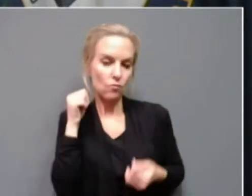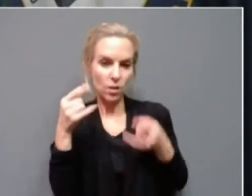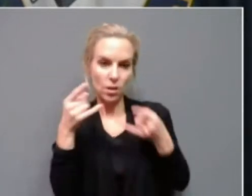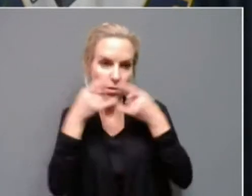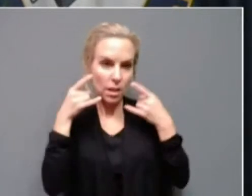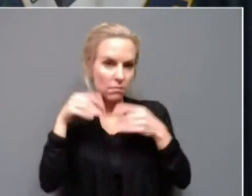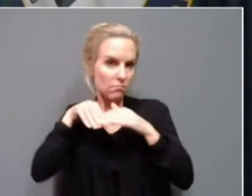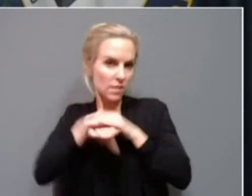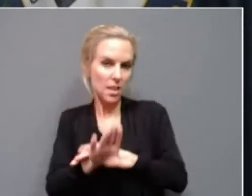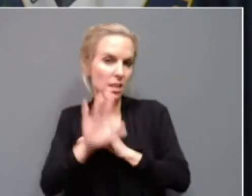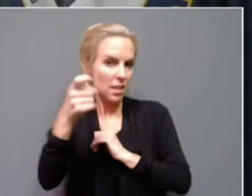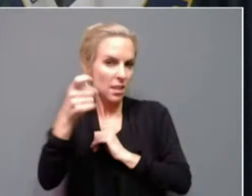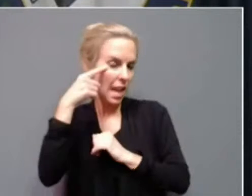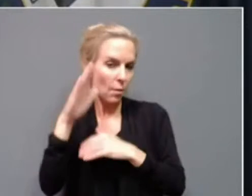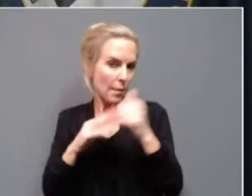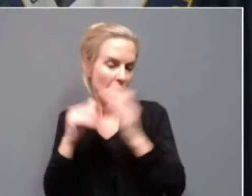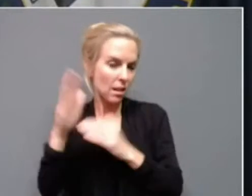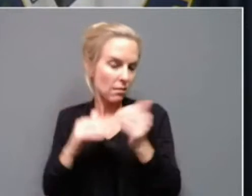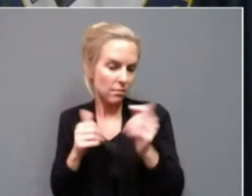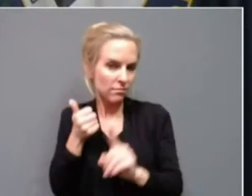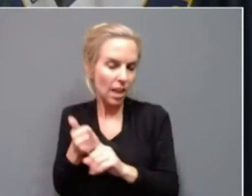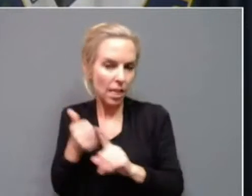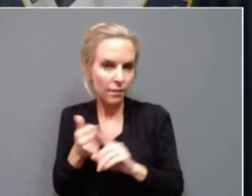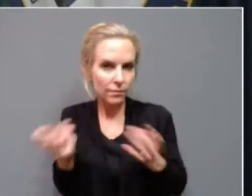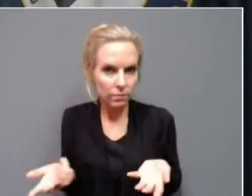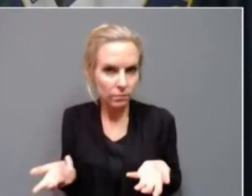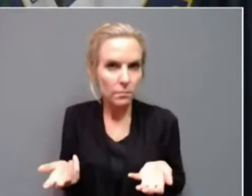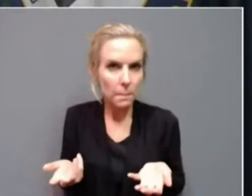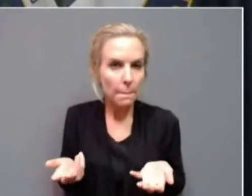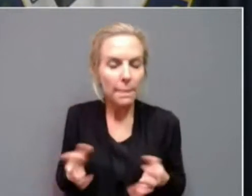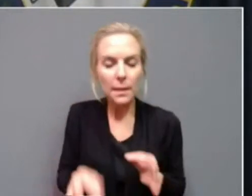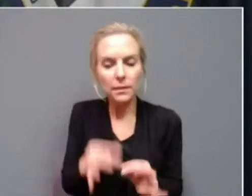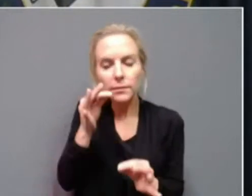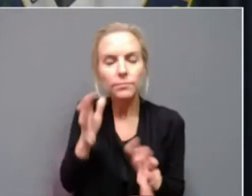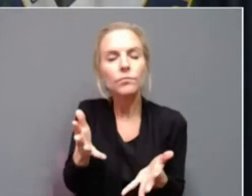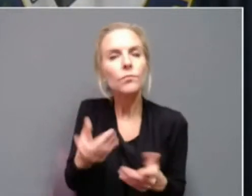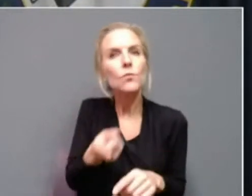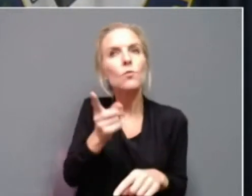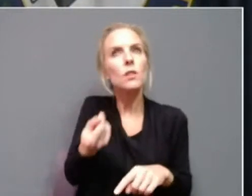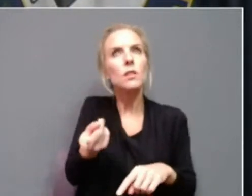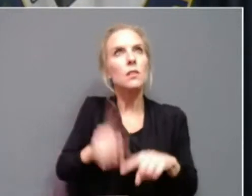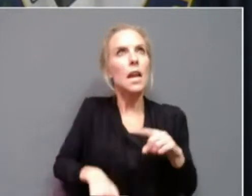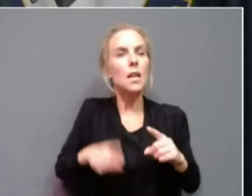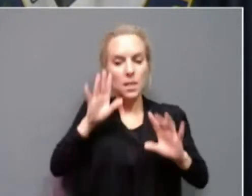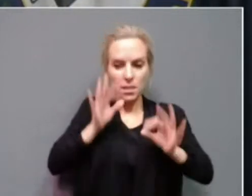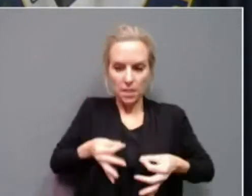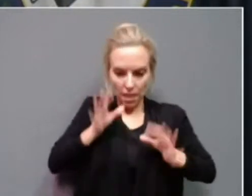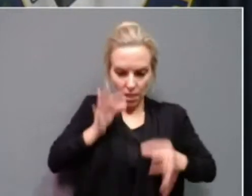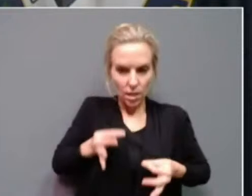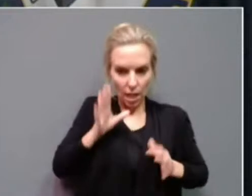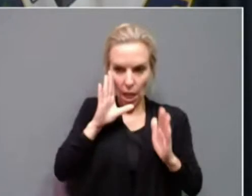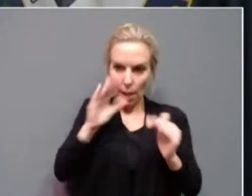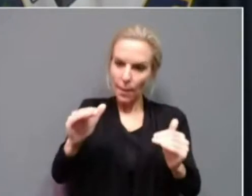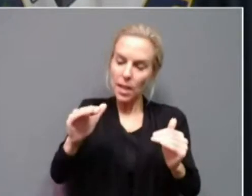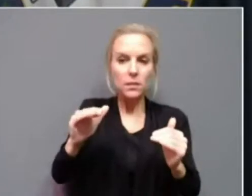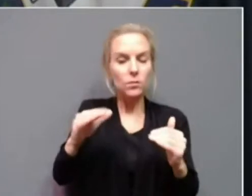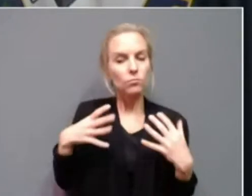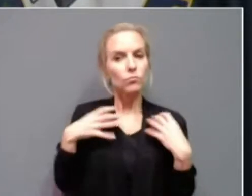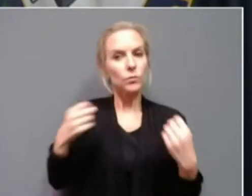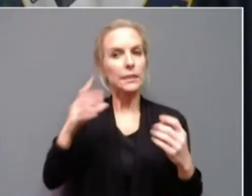building itself. You simply can't make these decisions or expect a courageous decision